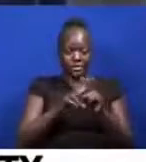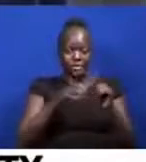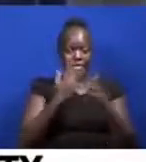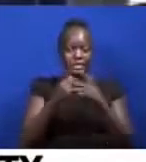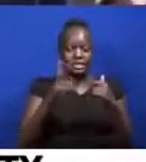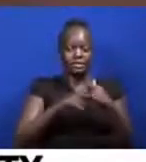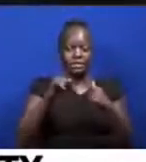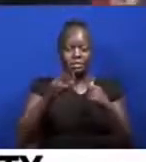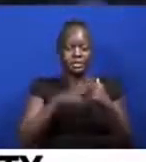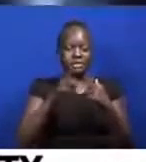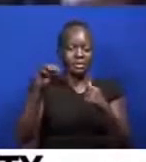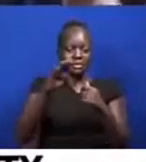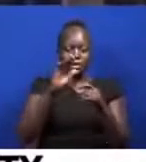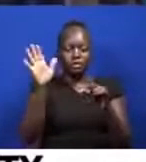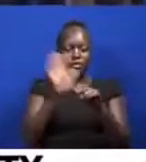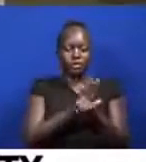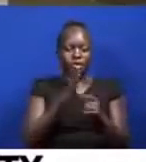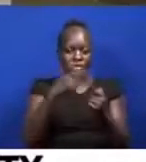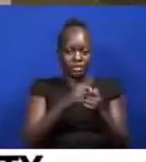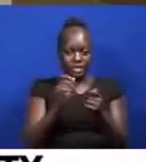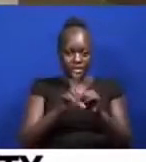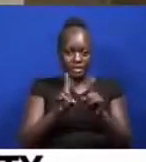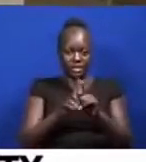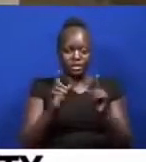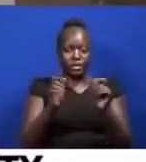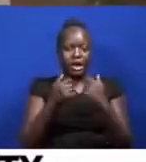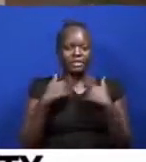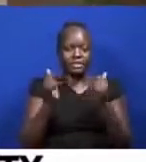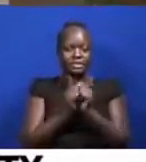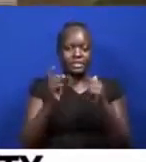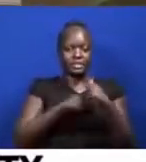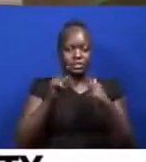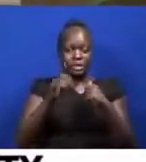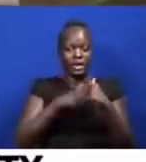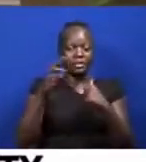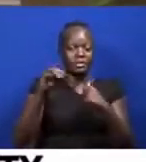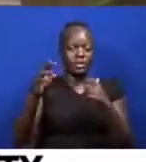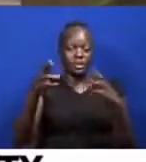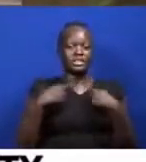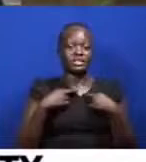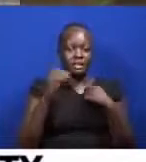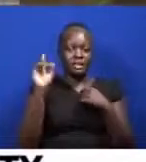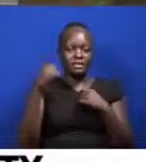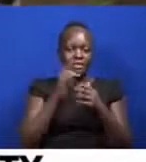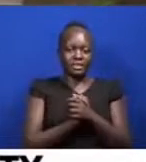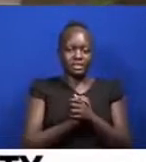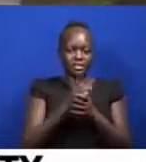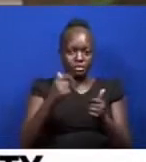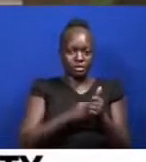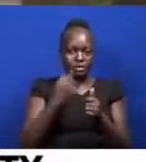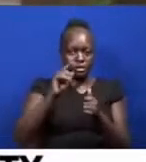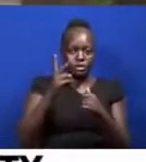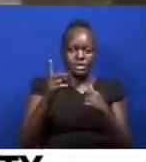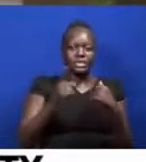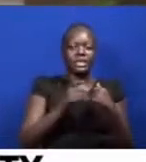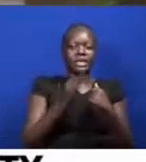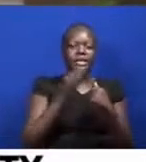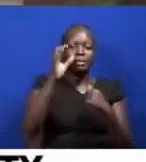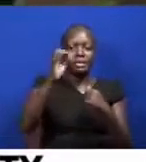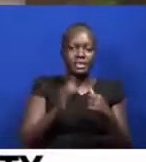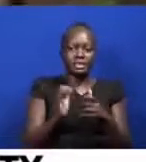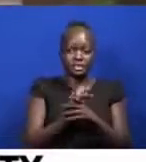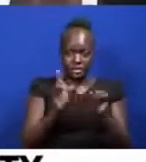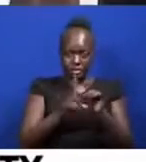7.7 million fully vaccinated, with 16.9 million having received the first dose, accounting for 28% adults